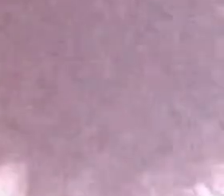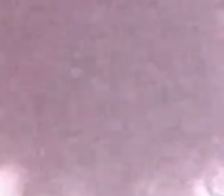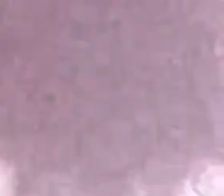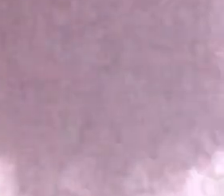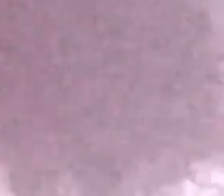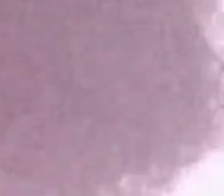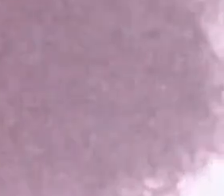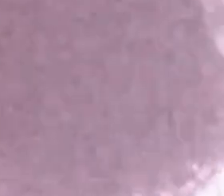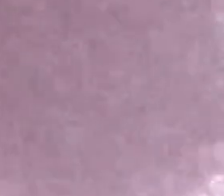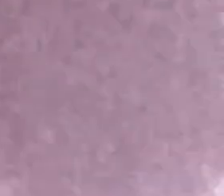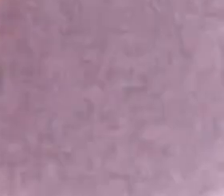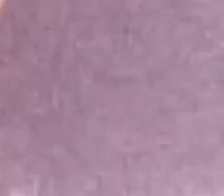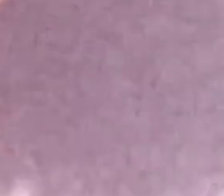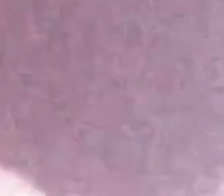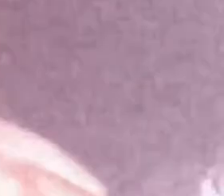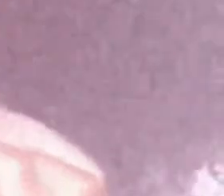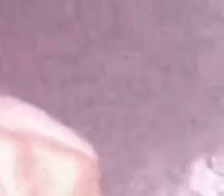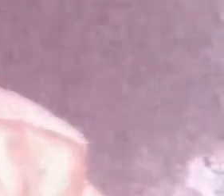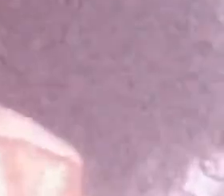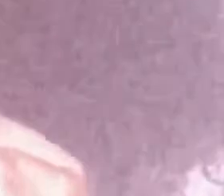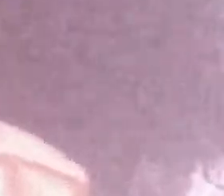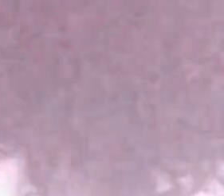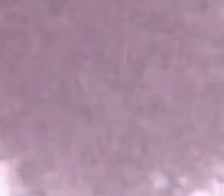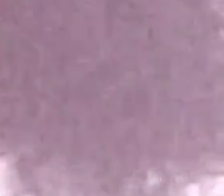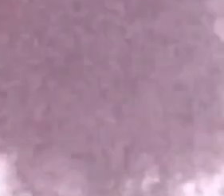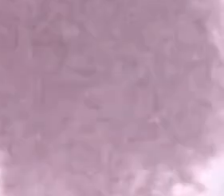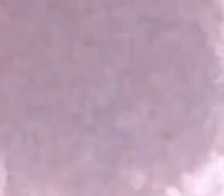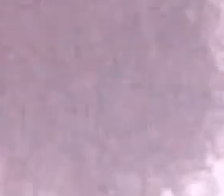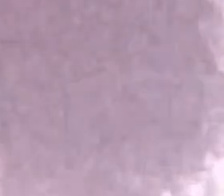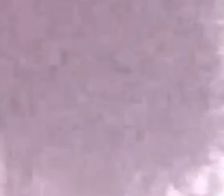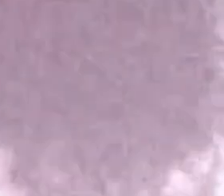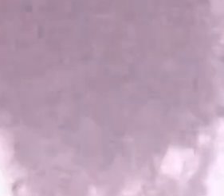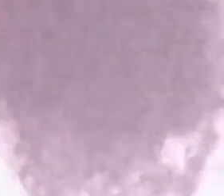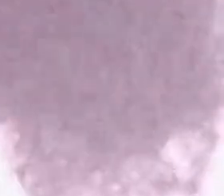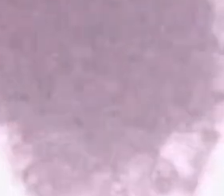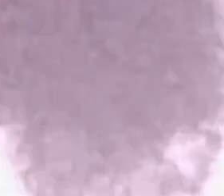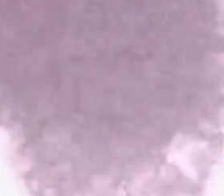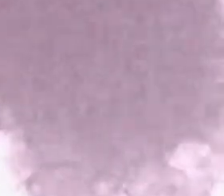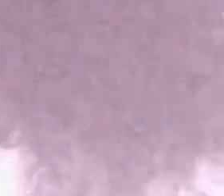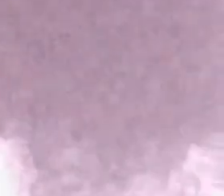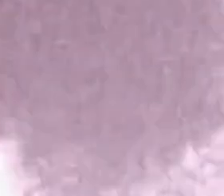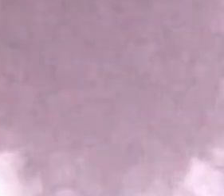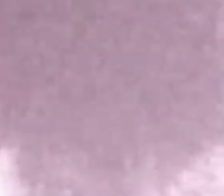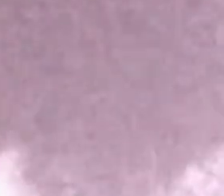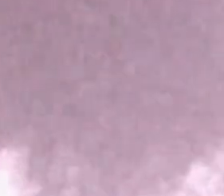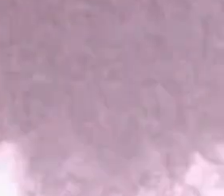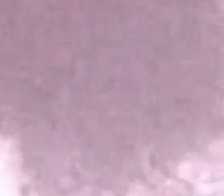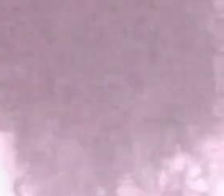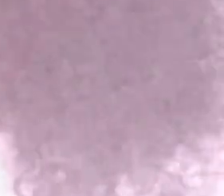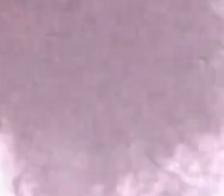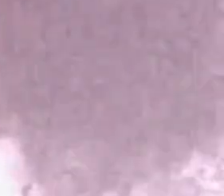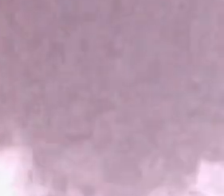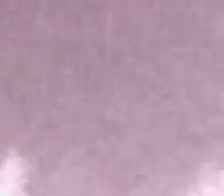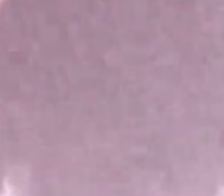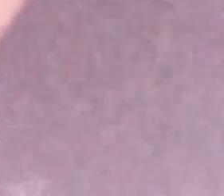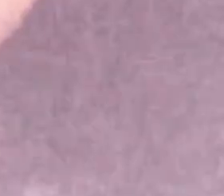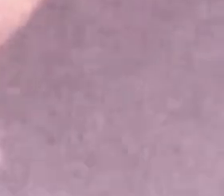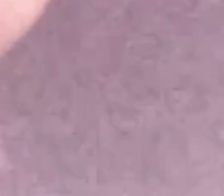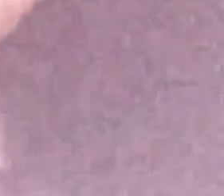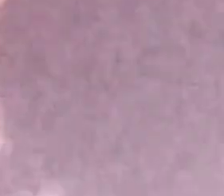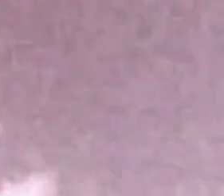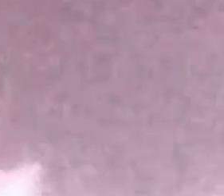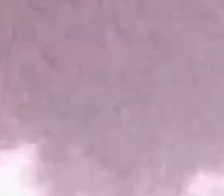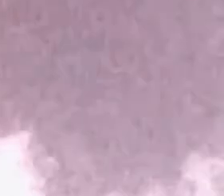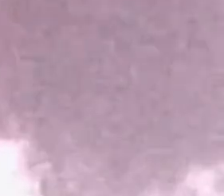I am an activist. I am a woman who desires a lot and knows